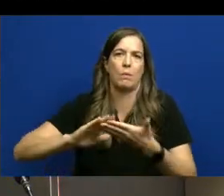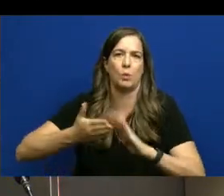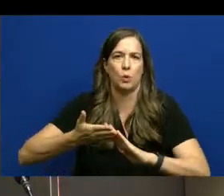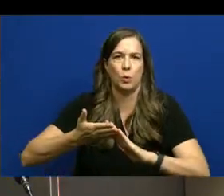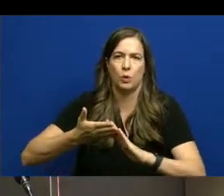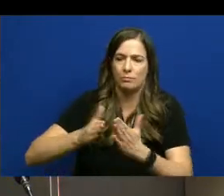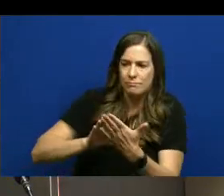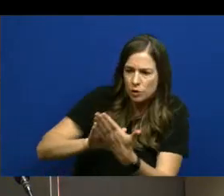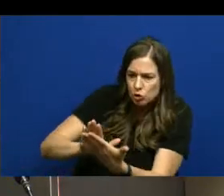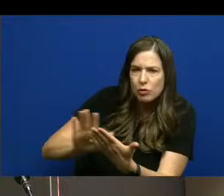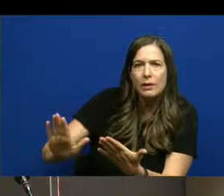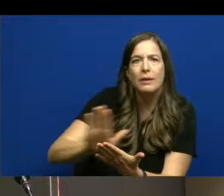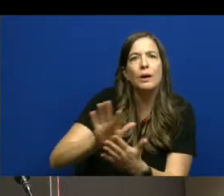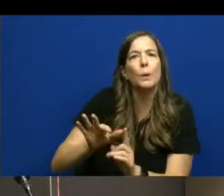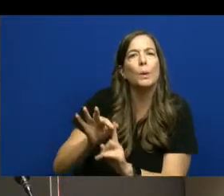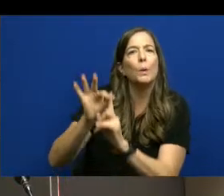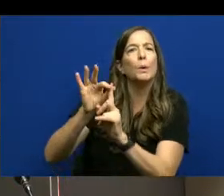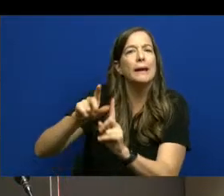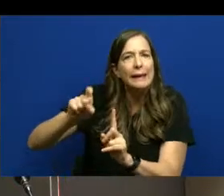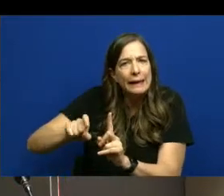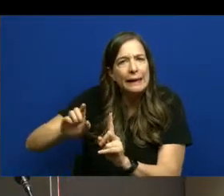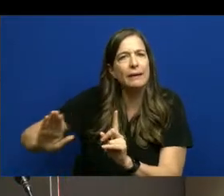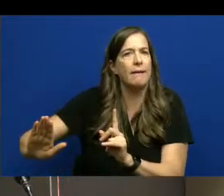and challenges.